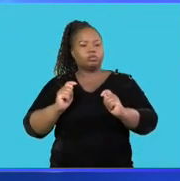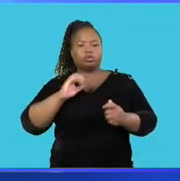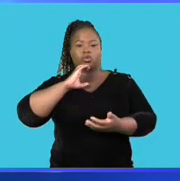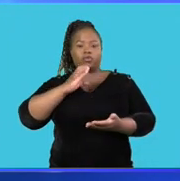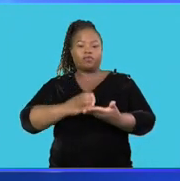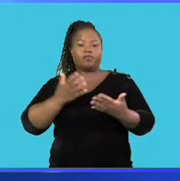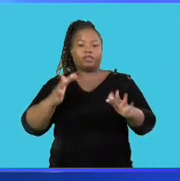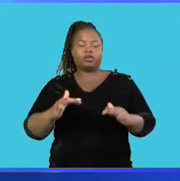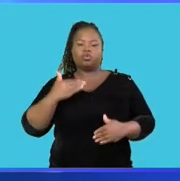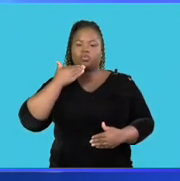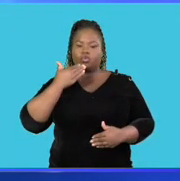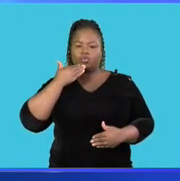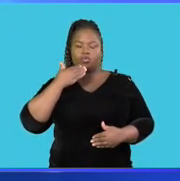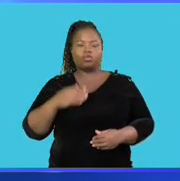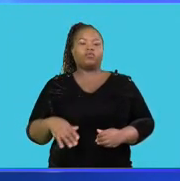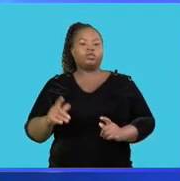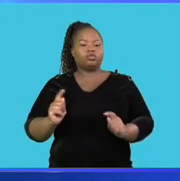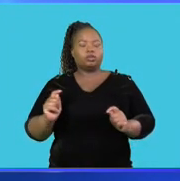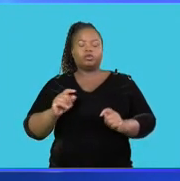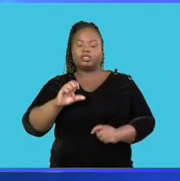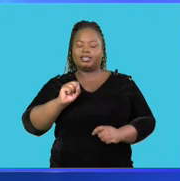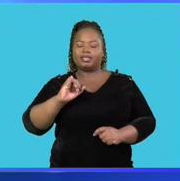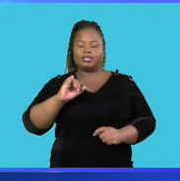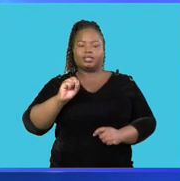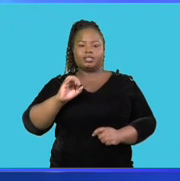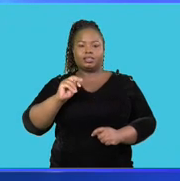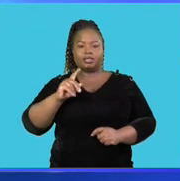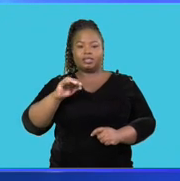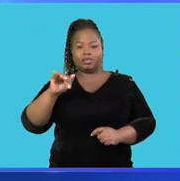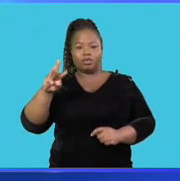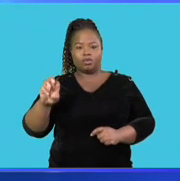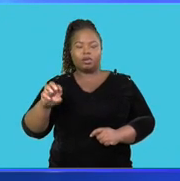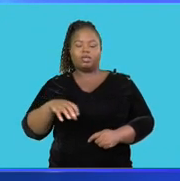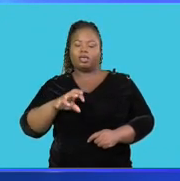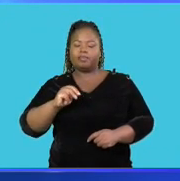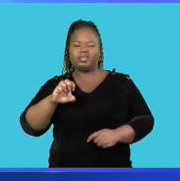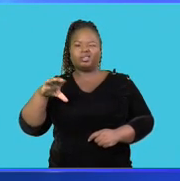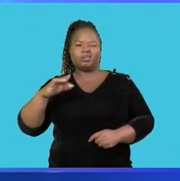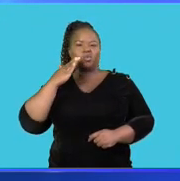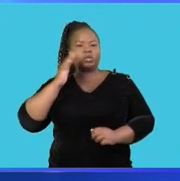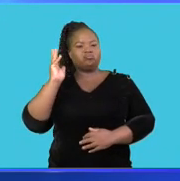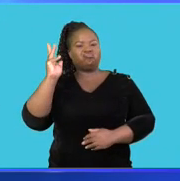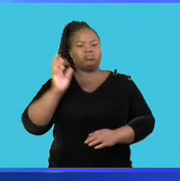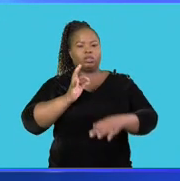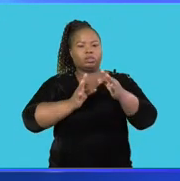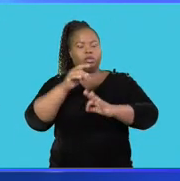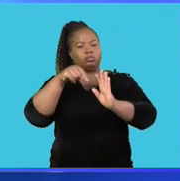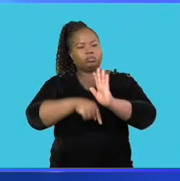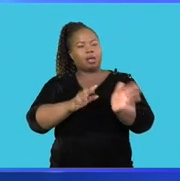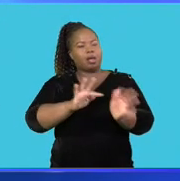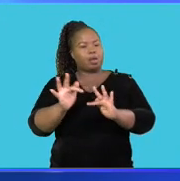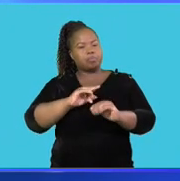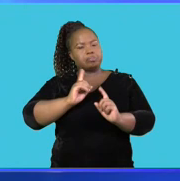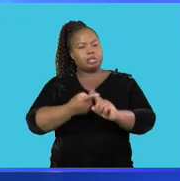se boletswe ke letona la naha la dipalangwang e leng Sindisi we Chikunga, nakong eo a neng a fana ka sephetho sa dipalo-palo tsa dikotsi tsa